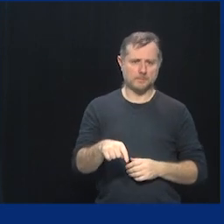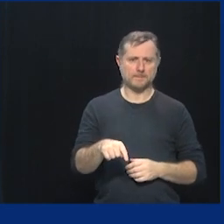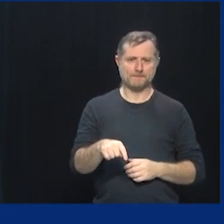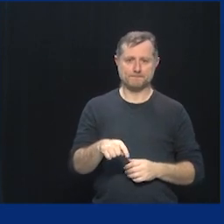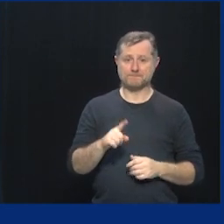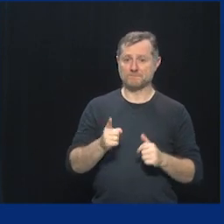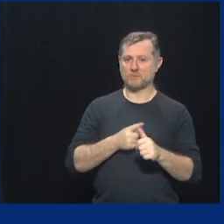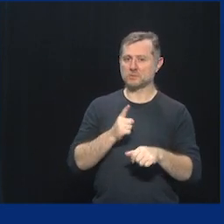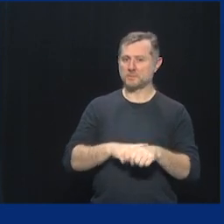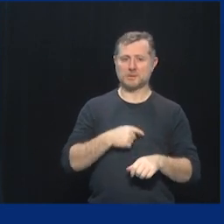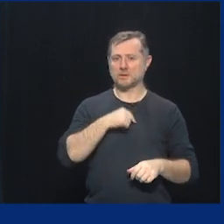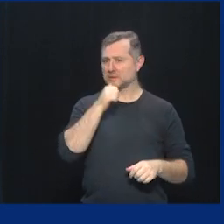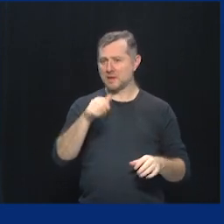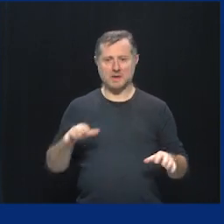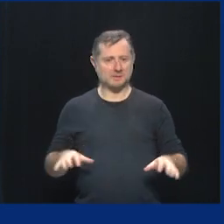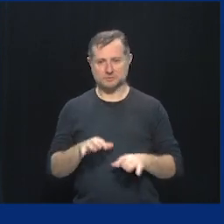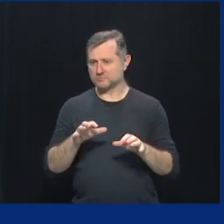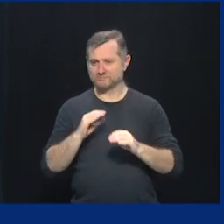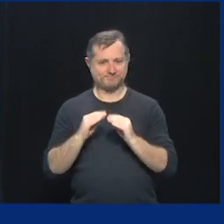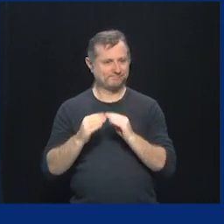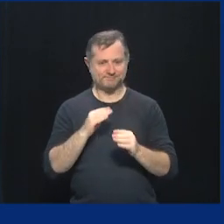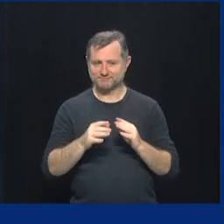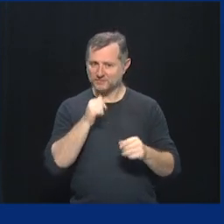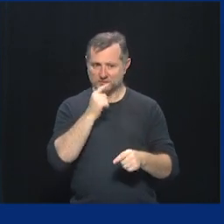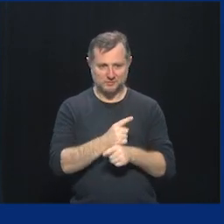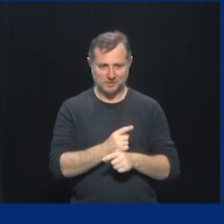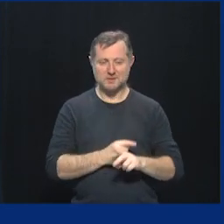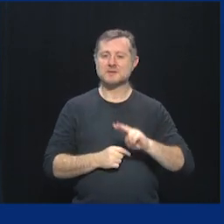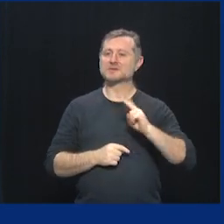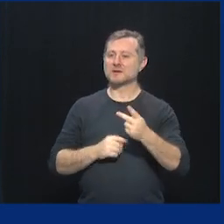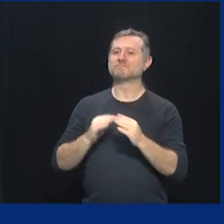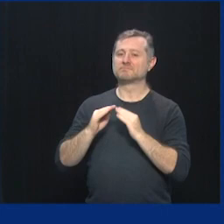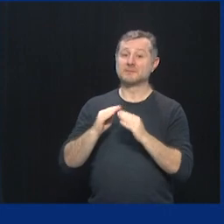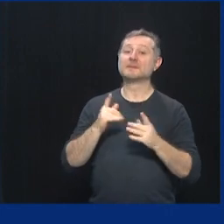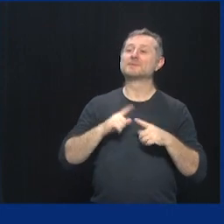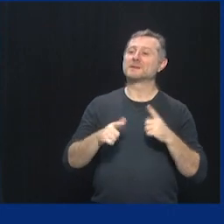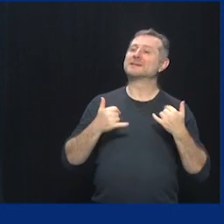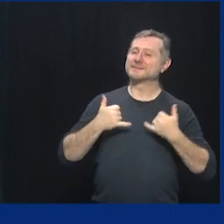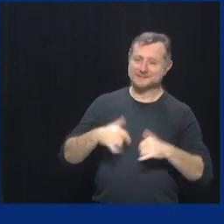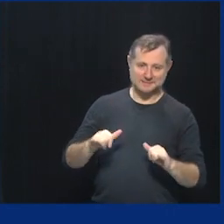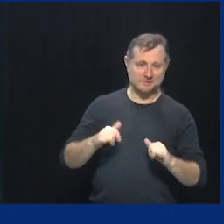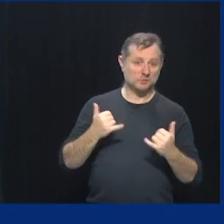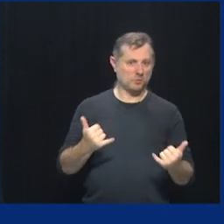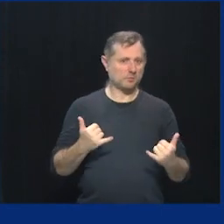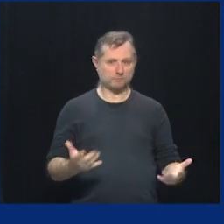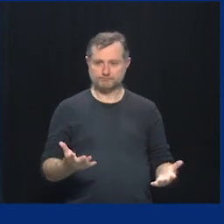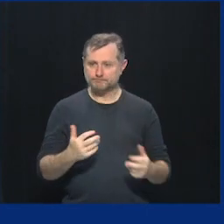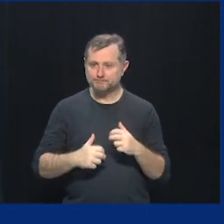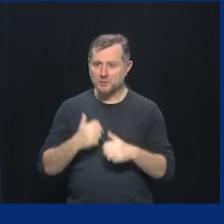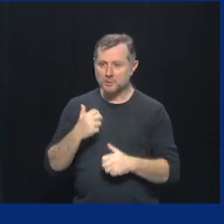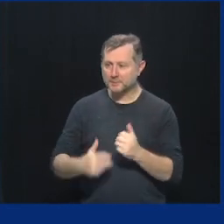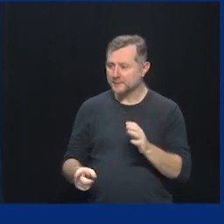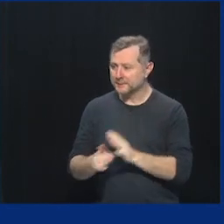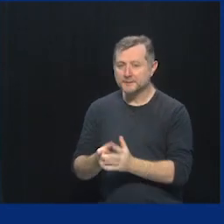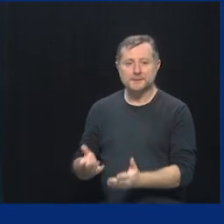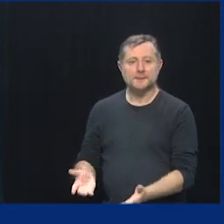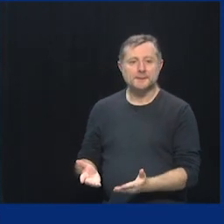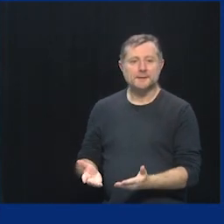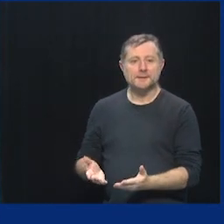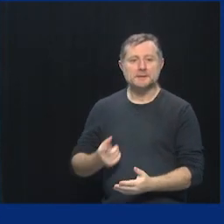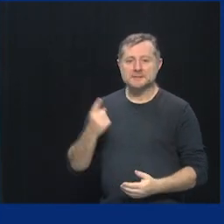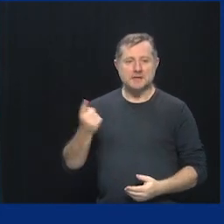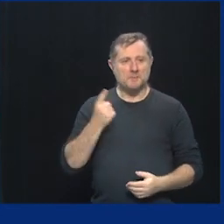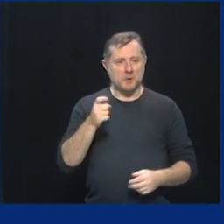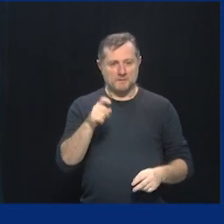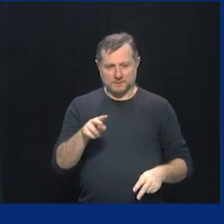right the first time. And we're still here today. And so there has to be oversight, and we have to figure out what we're not